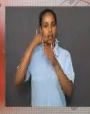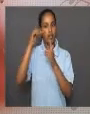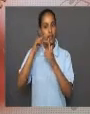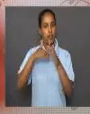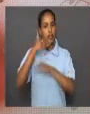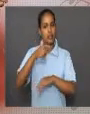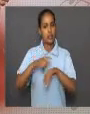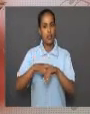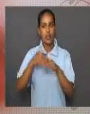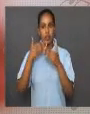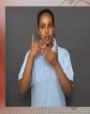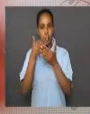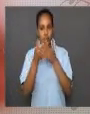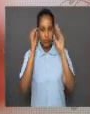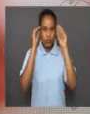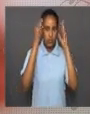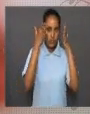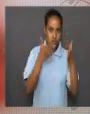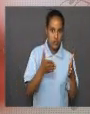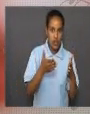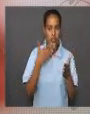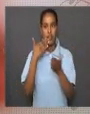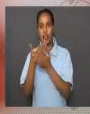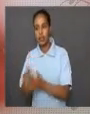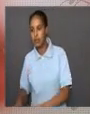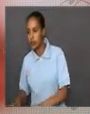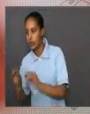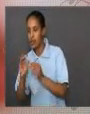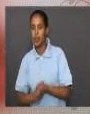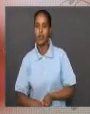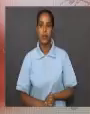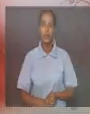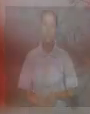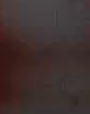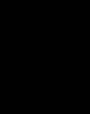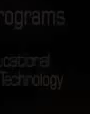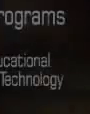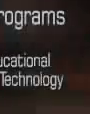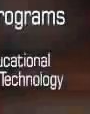Until next time, thank you, teacher. Thank you, students.